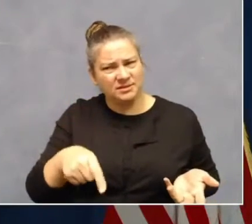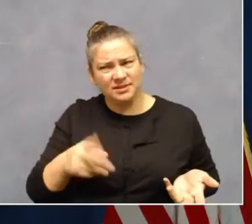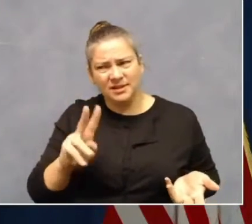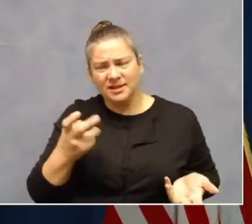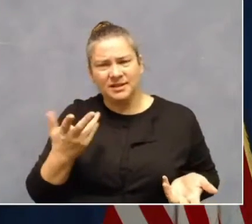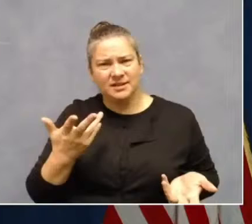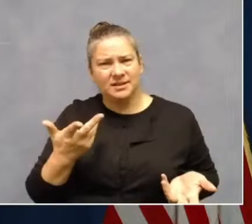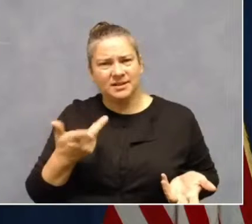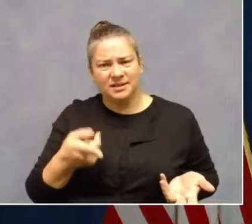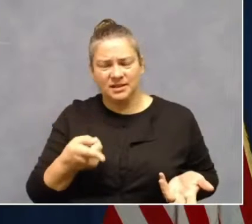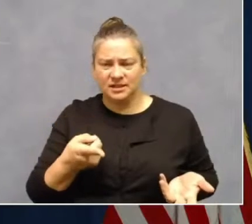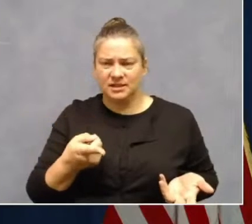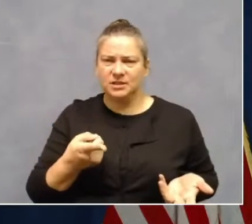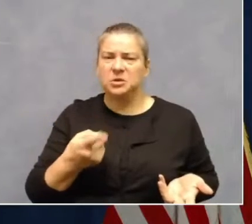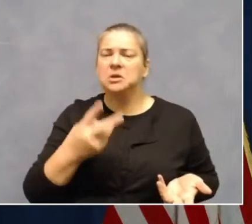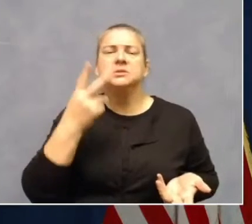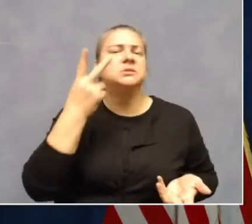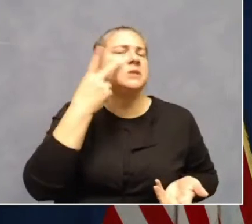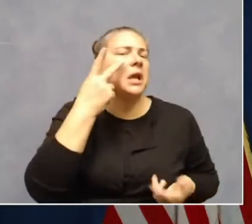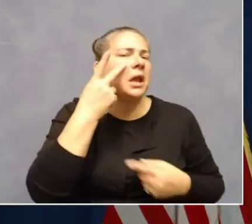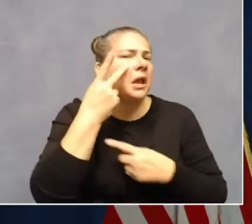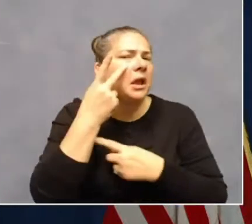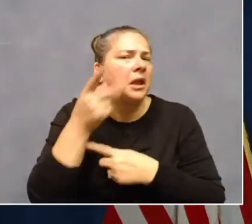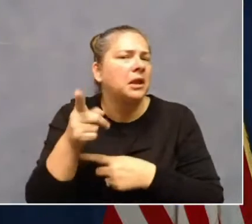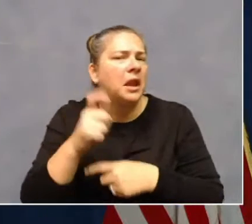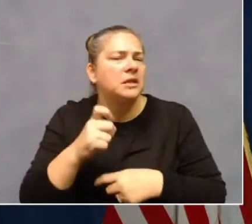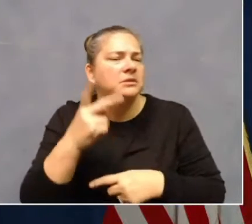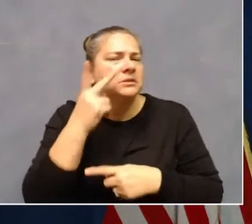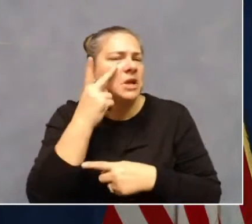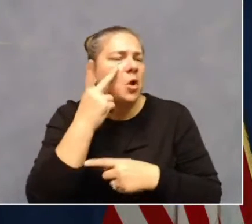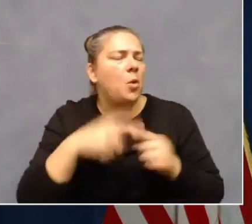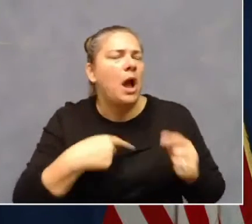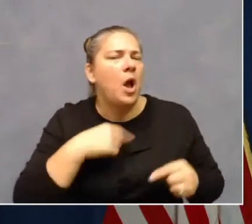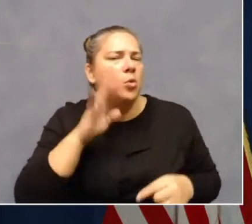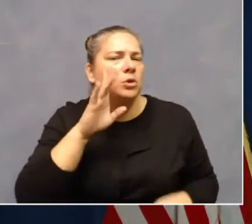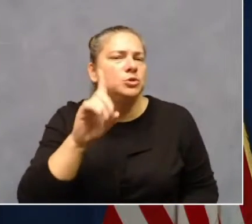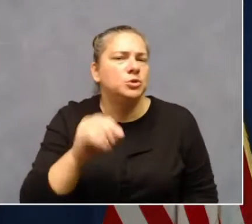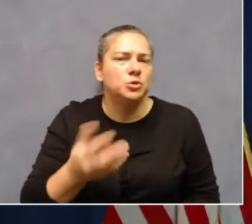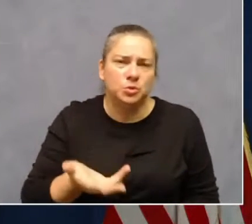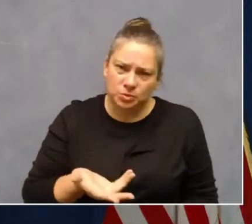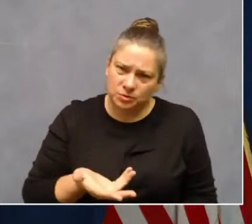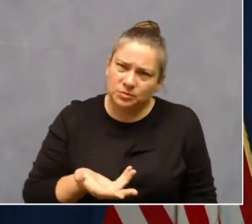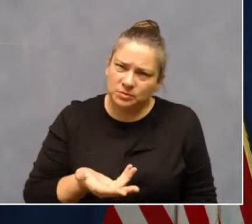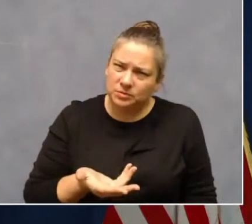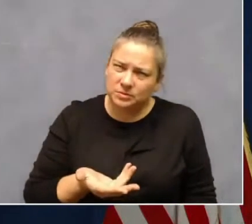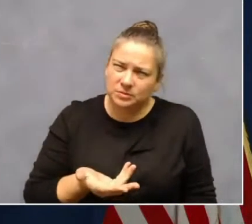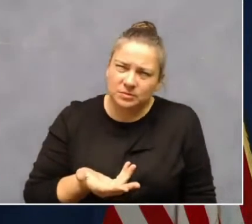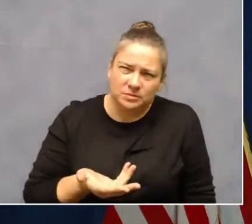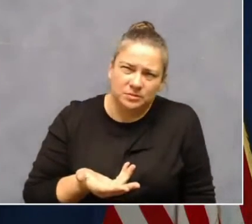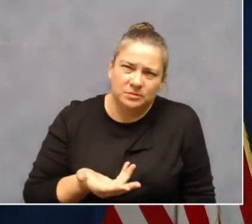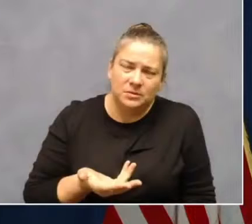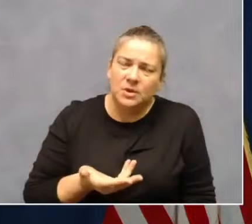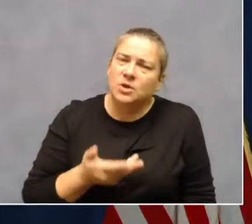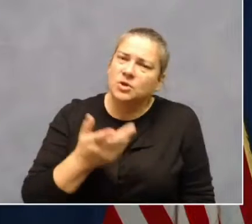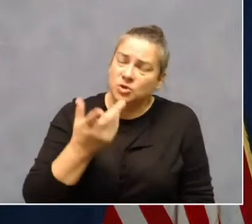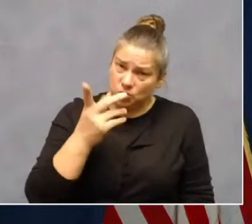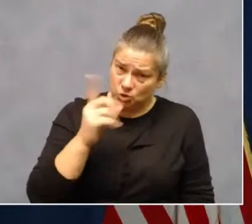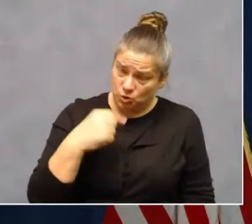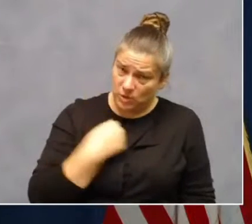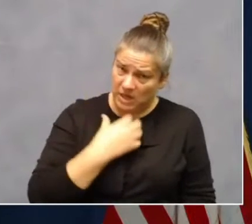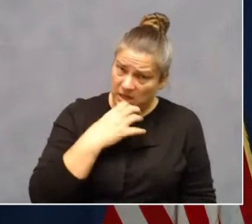is a test of our basic humanity. Do we care and love for one